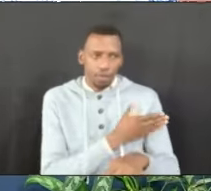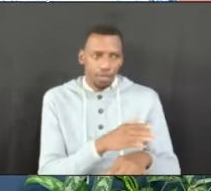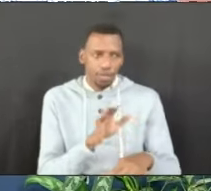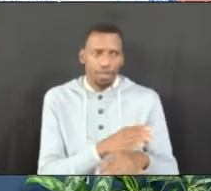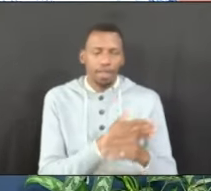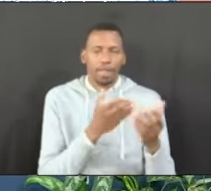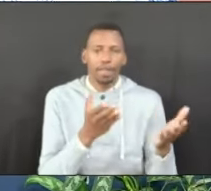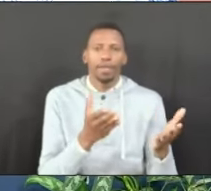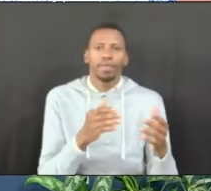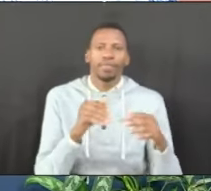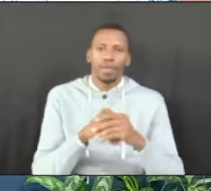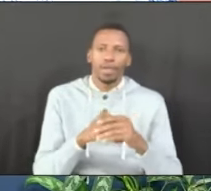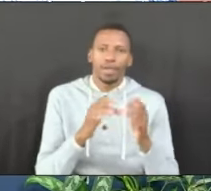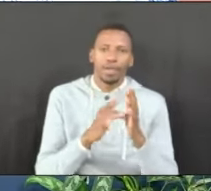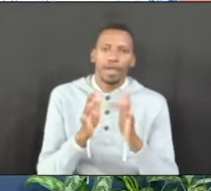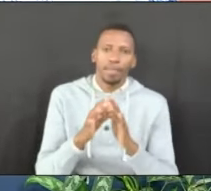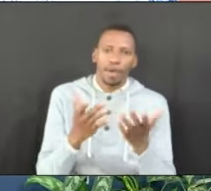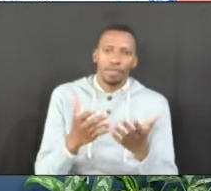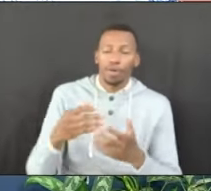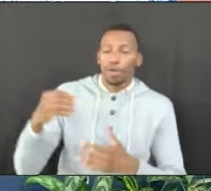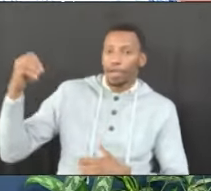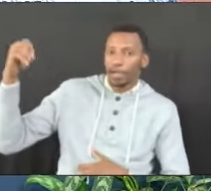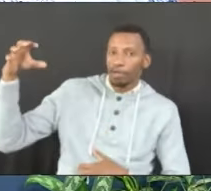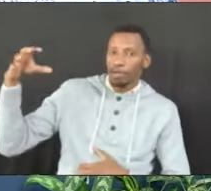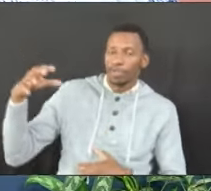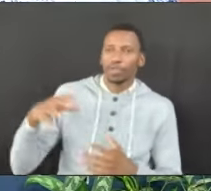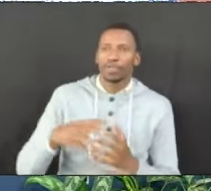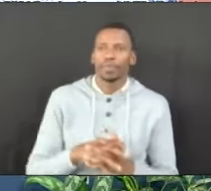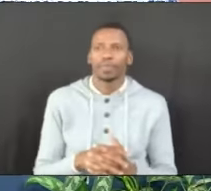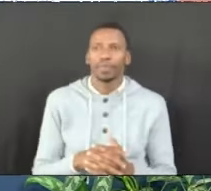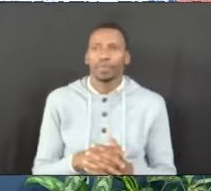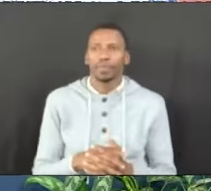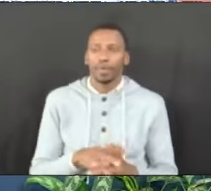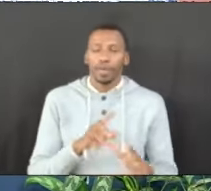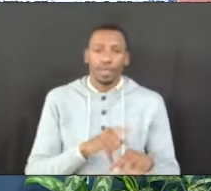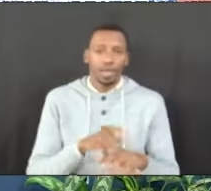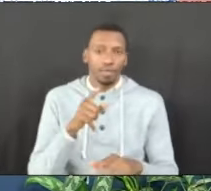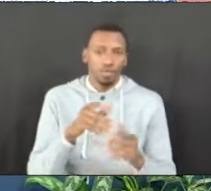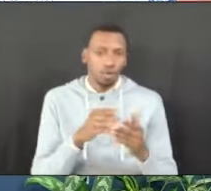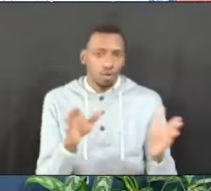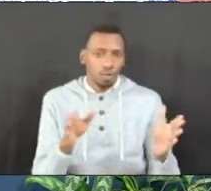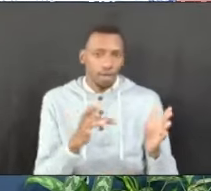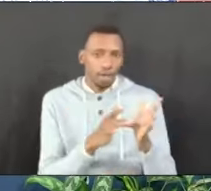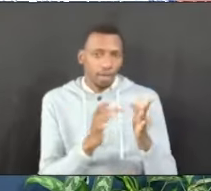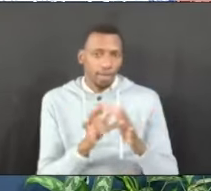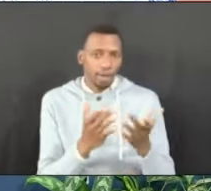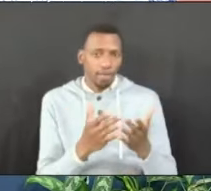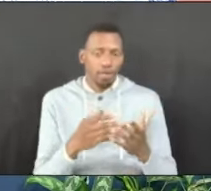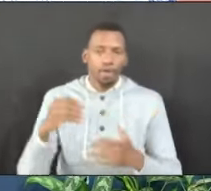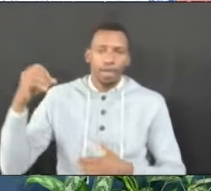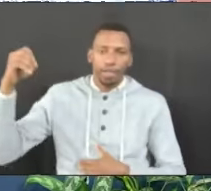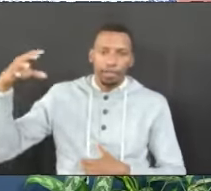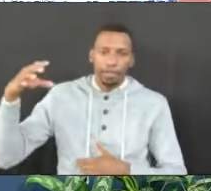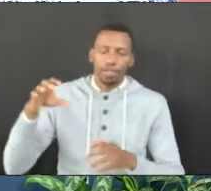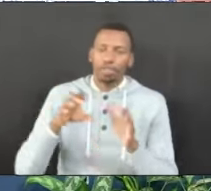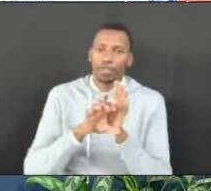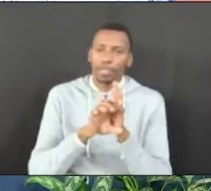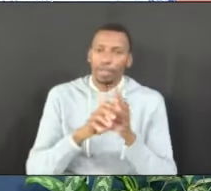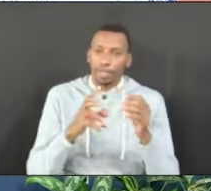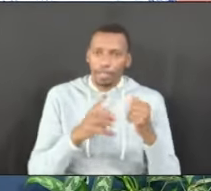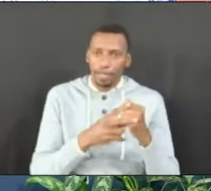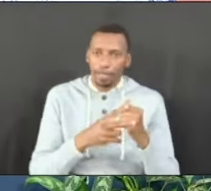in the book of Revelation. When you go to the book of Revelation 7, we encounter the